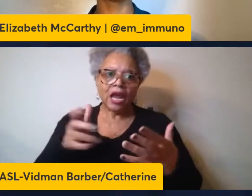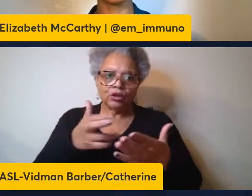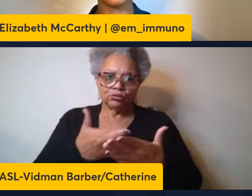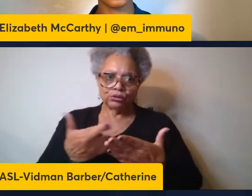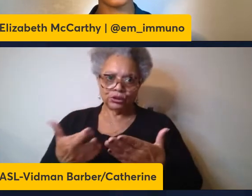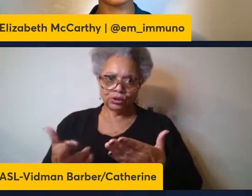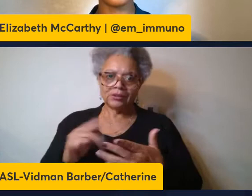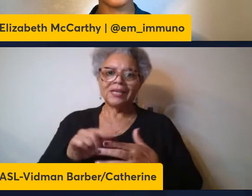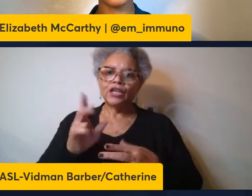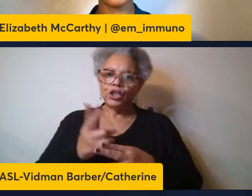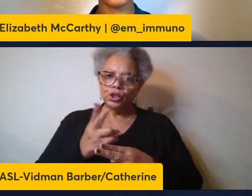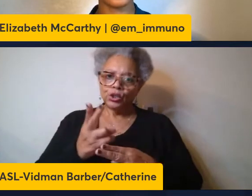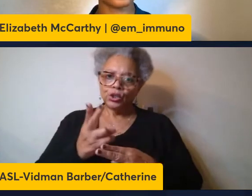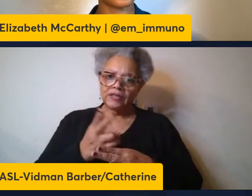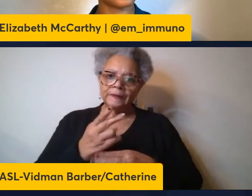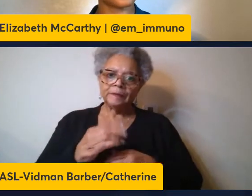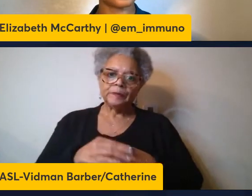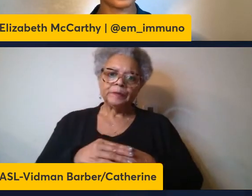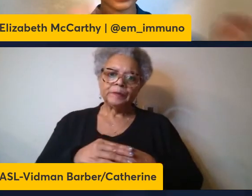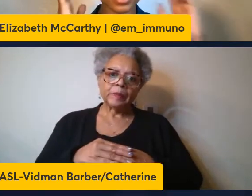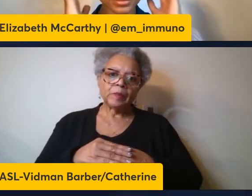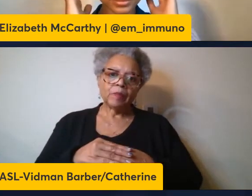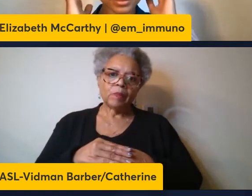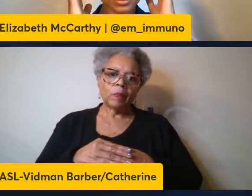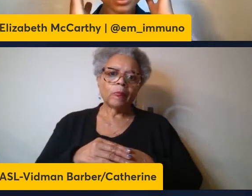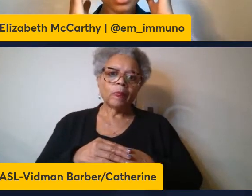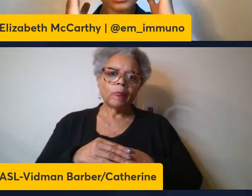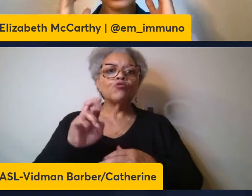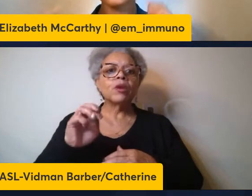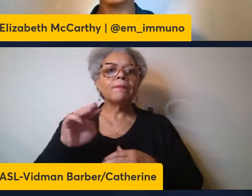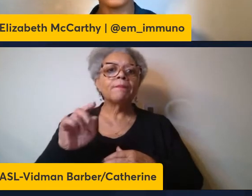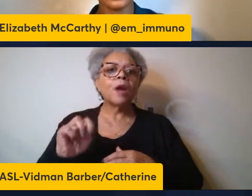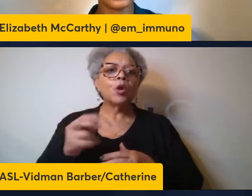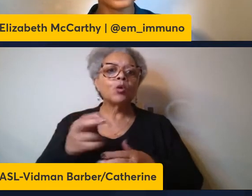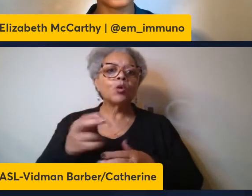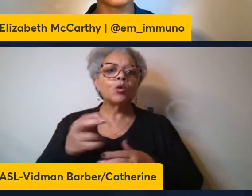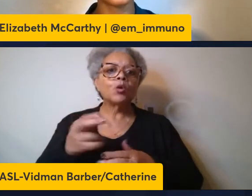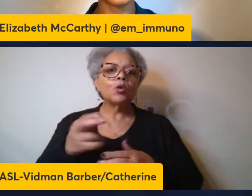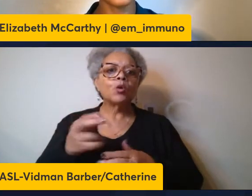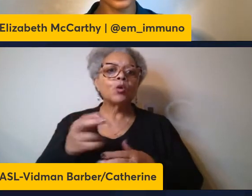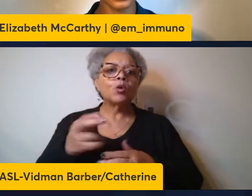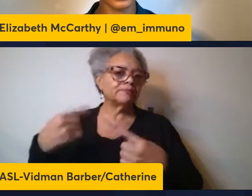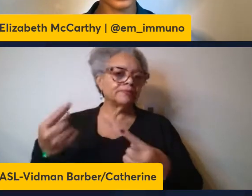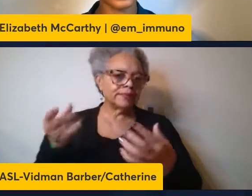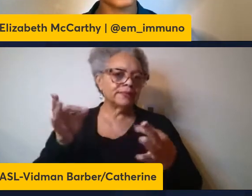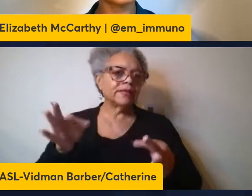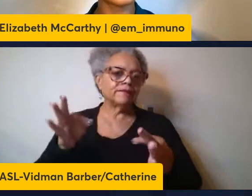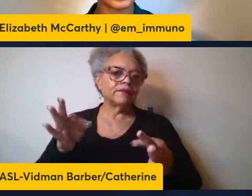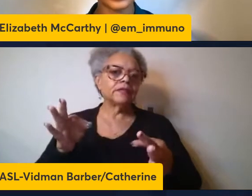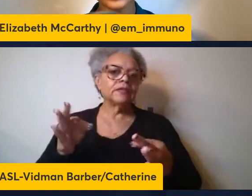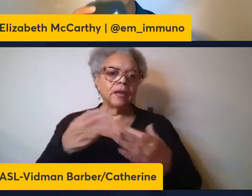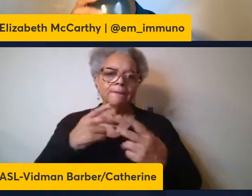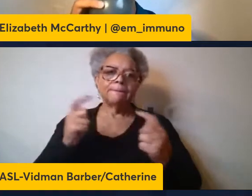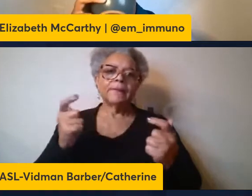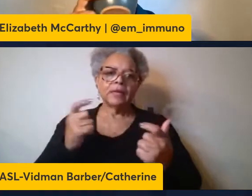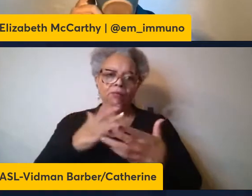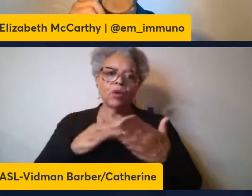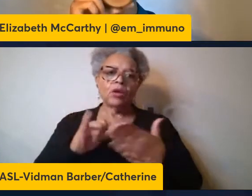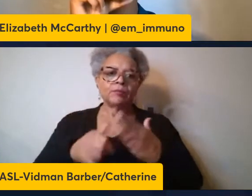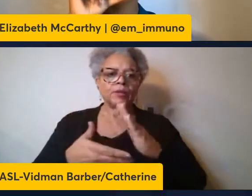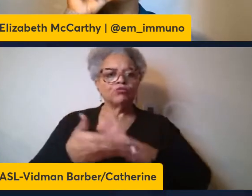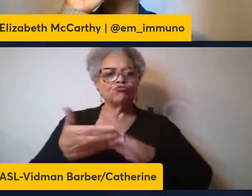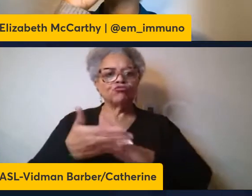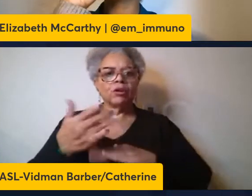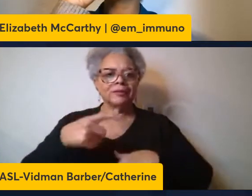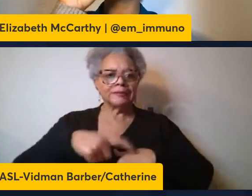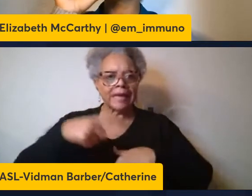yeah, using remote resources has been definitely important to run in a timely